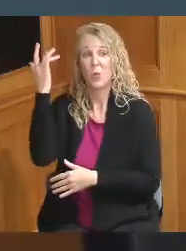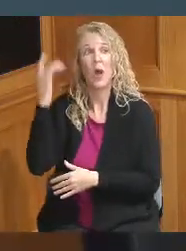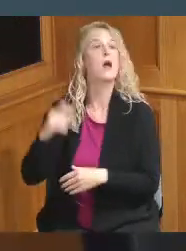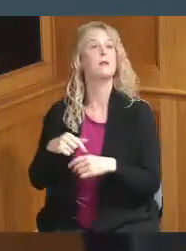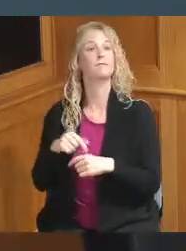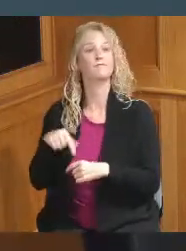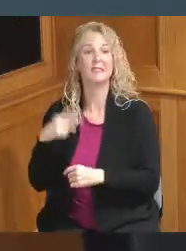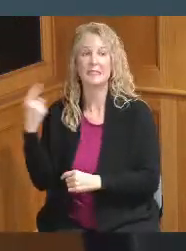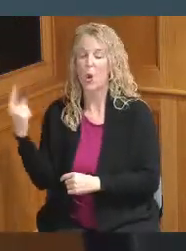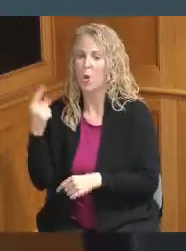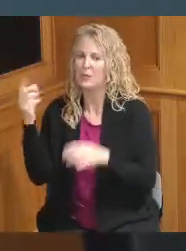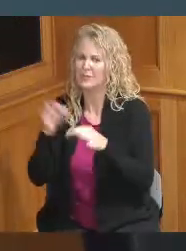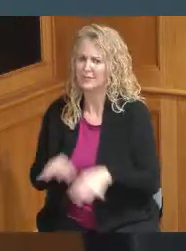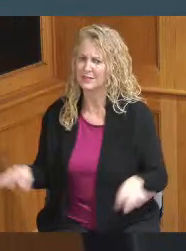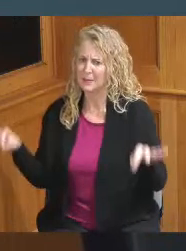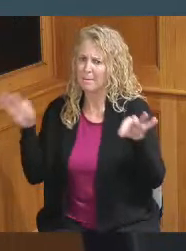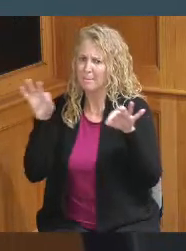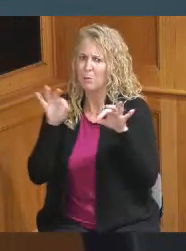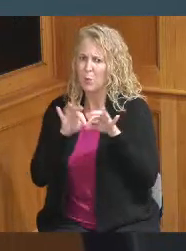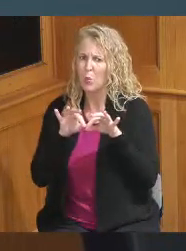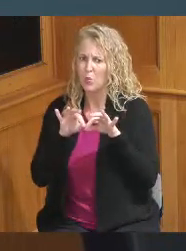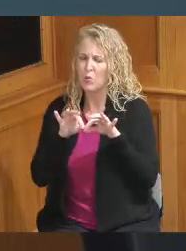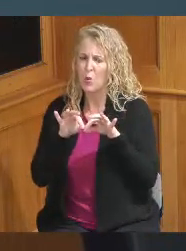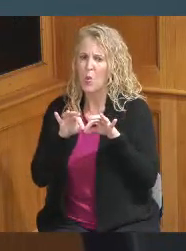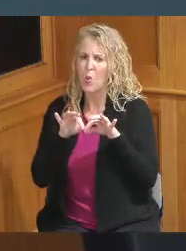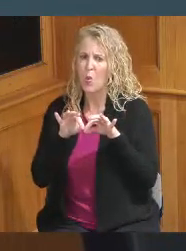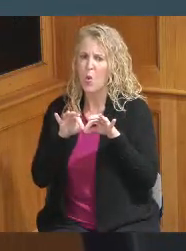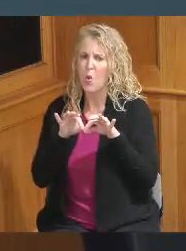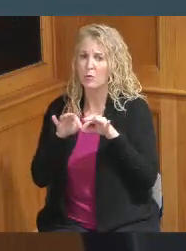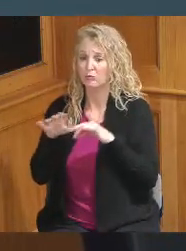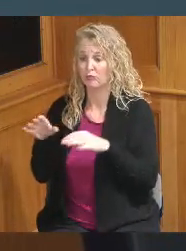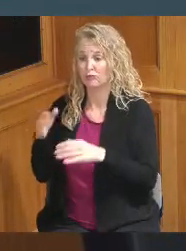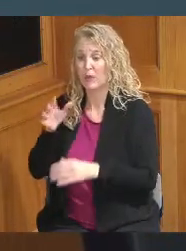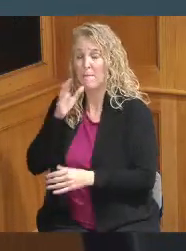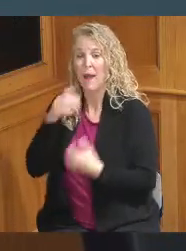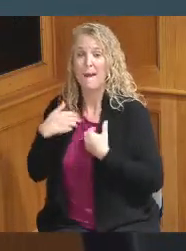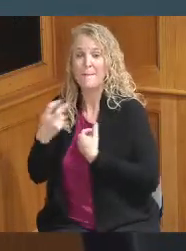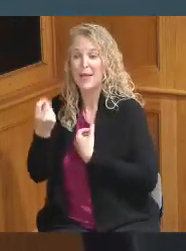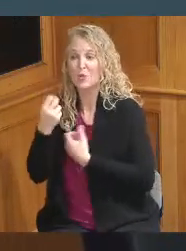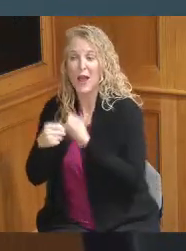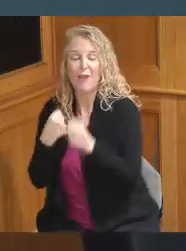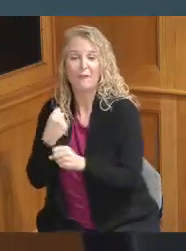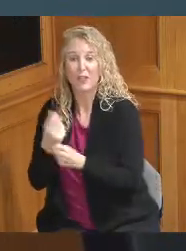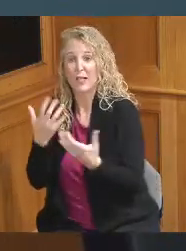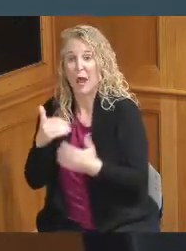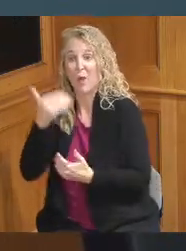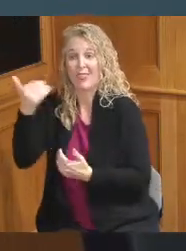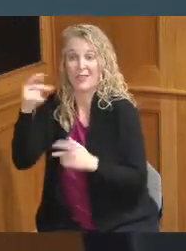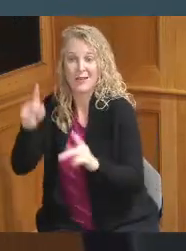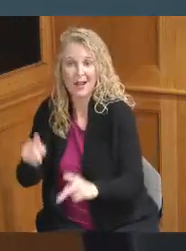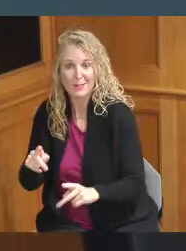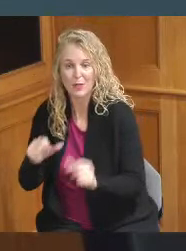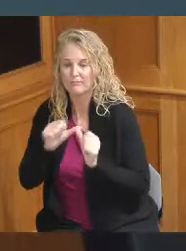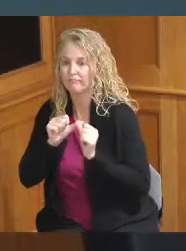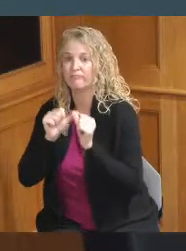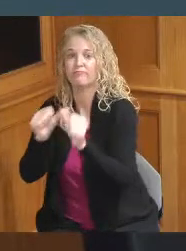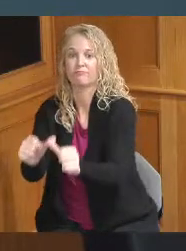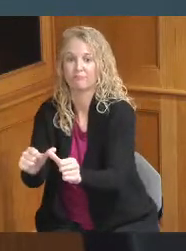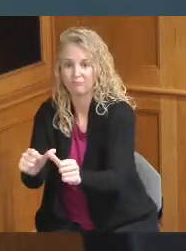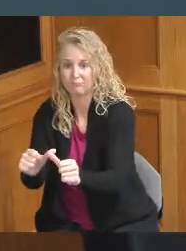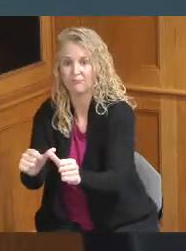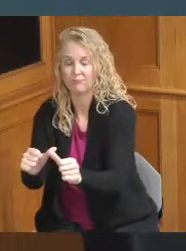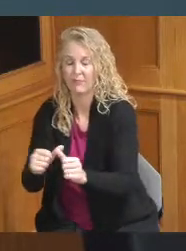is always important. She got 12 years. I want the next person to have a lifetime. And